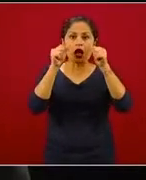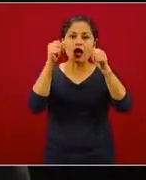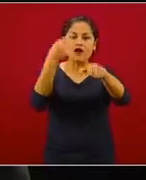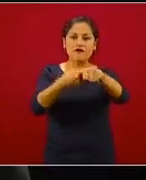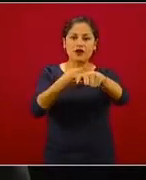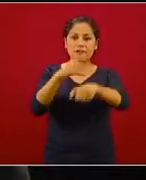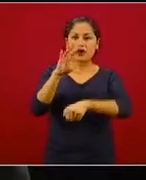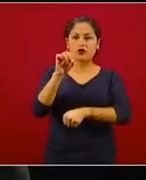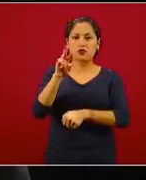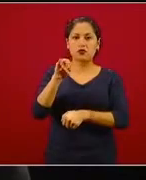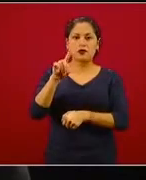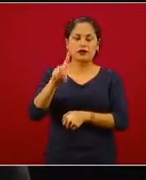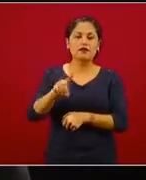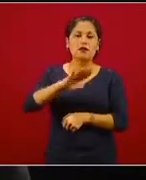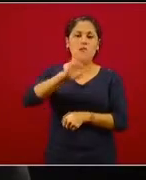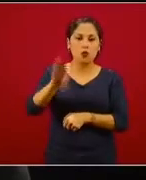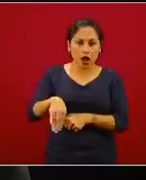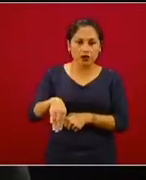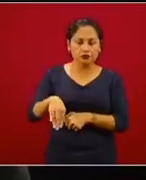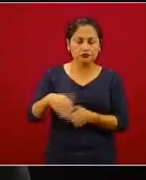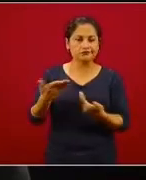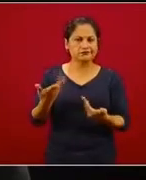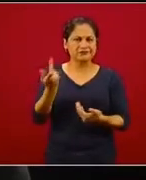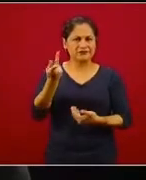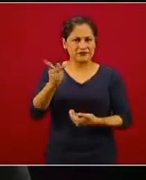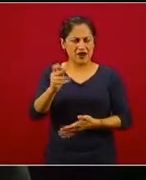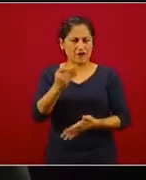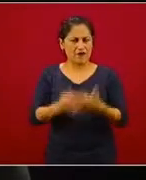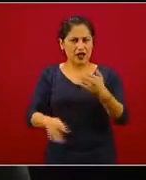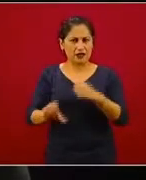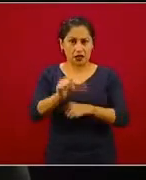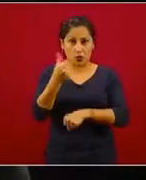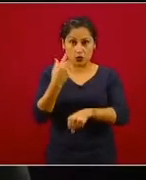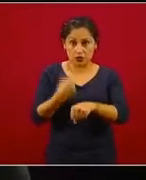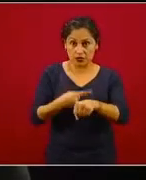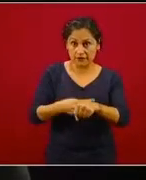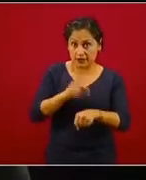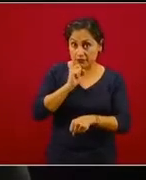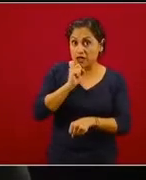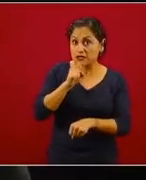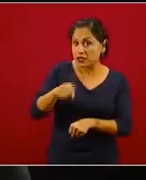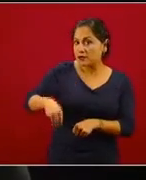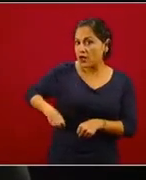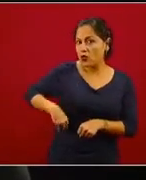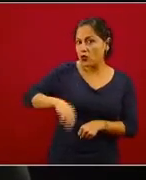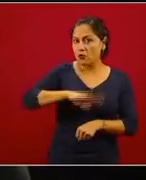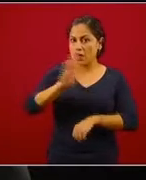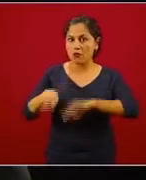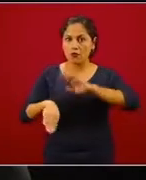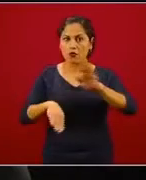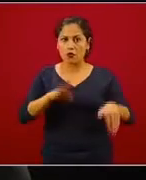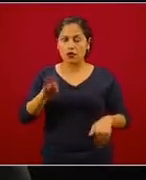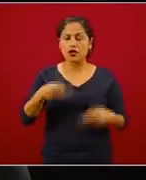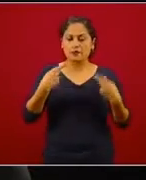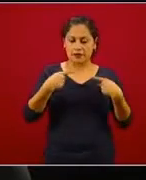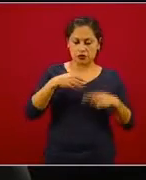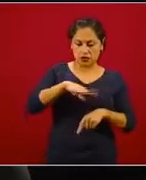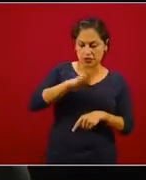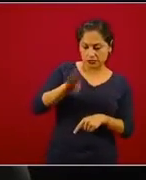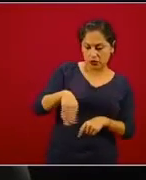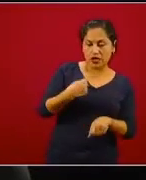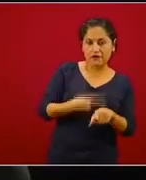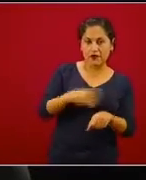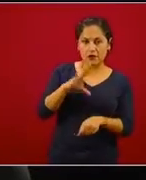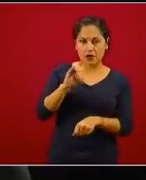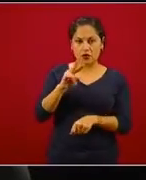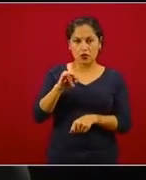just talking about deaths by COVID, but they are forgetting about other deaths, other causes. And so we'd like to know in